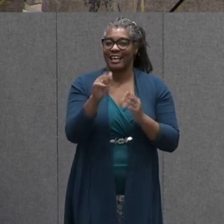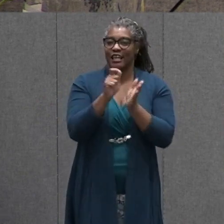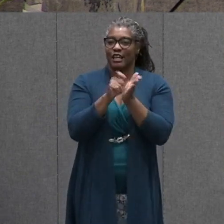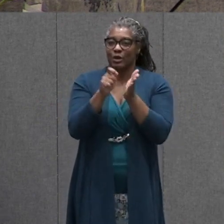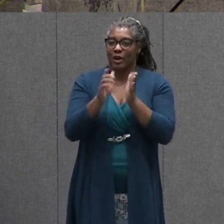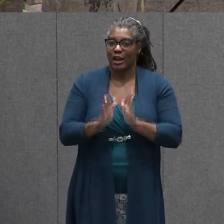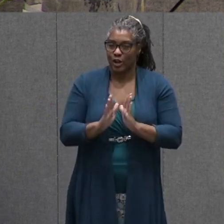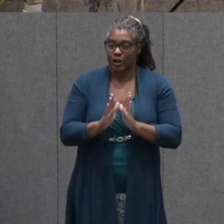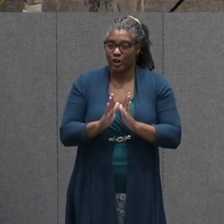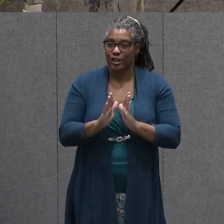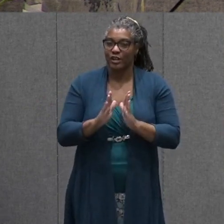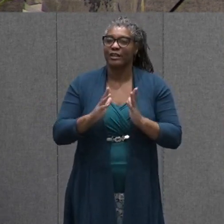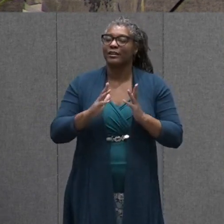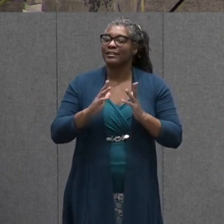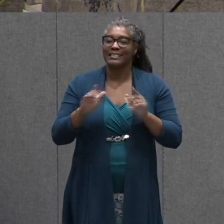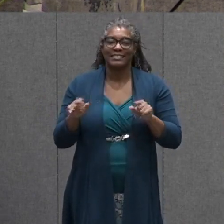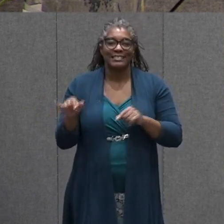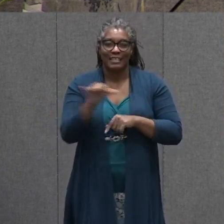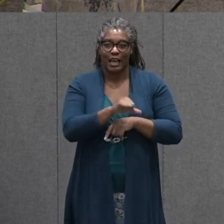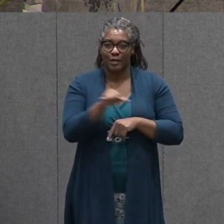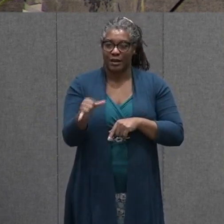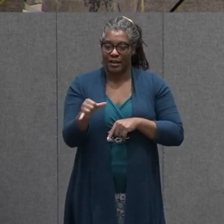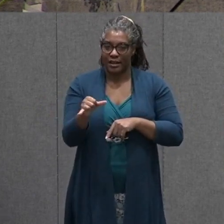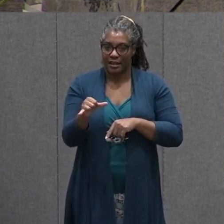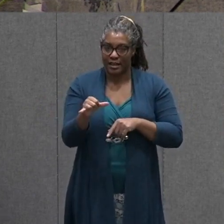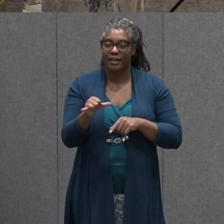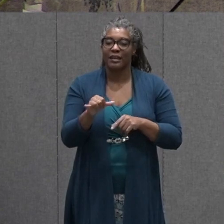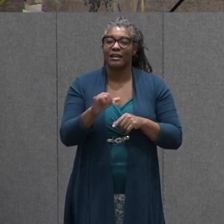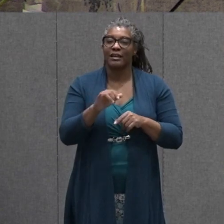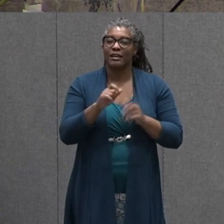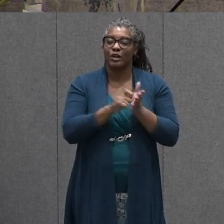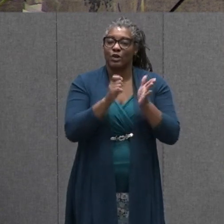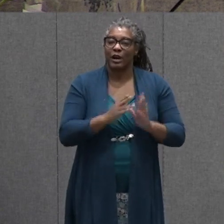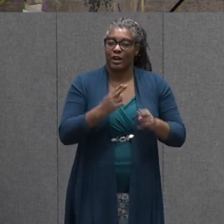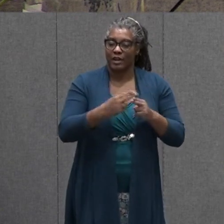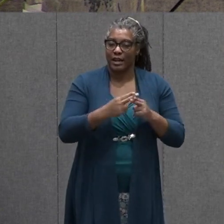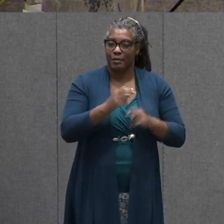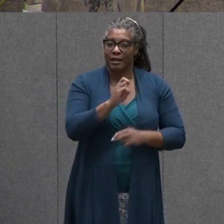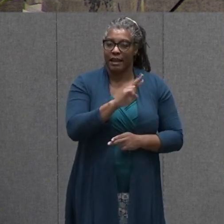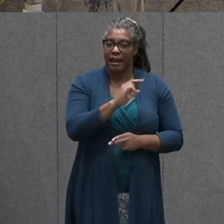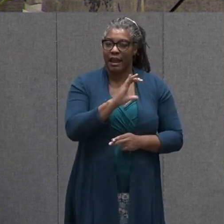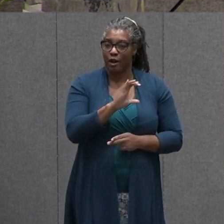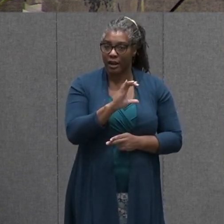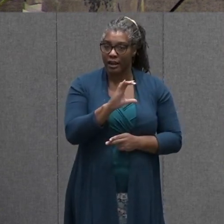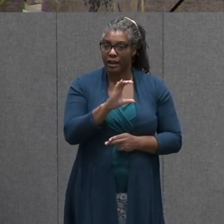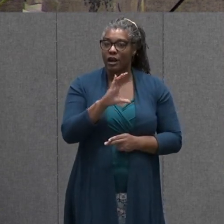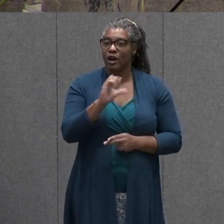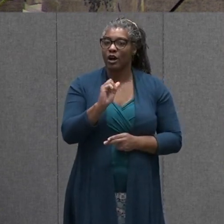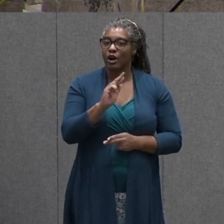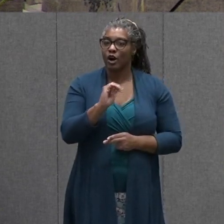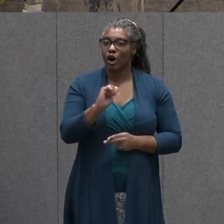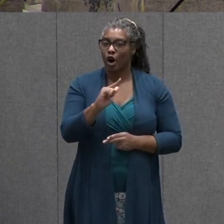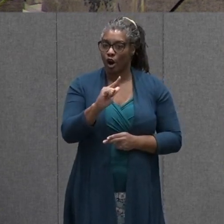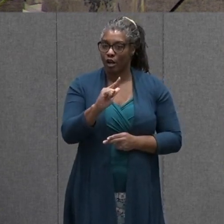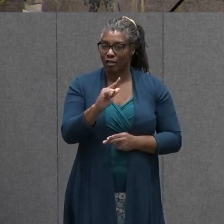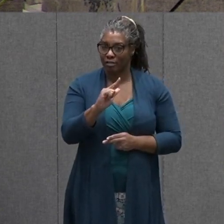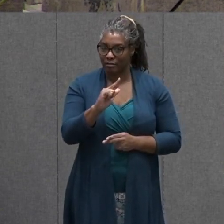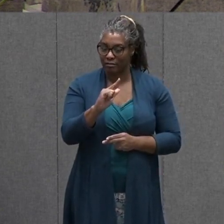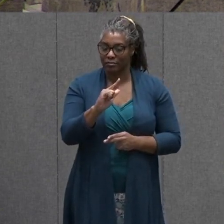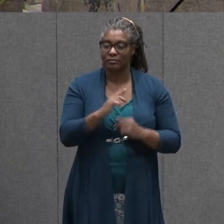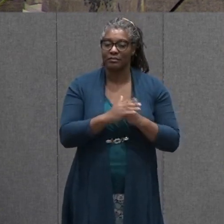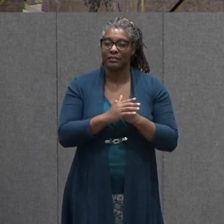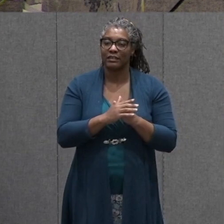smaller parts that we already know so that we can read hard words. We are not afraid of difficult words anymore because we